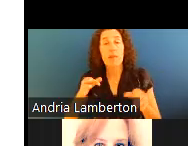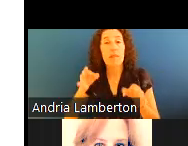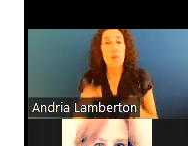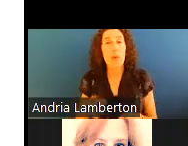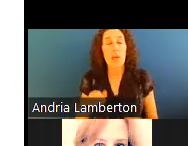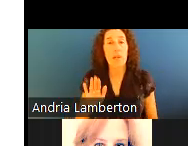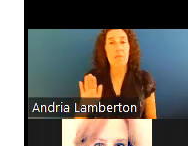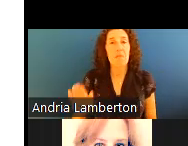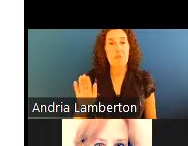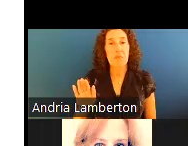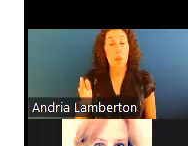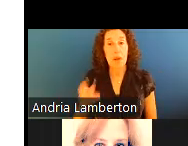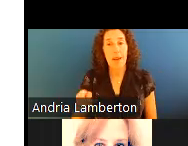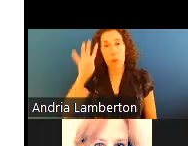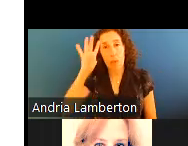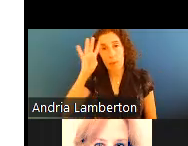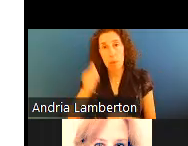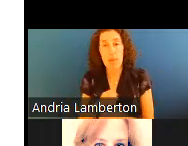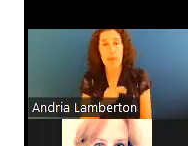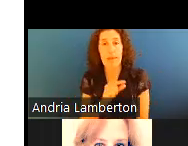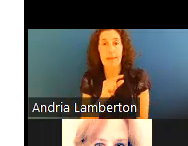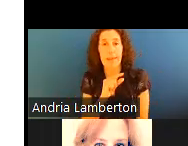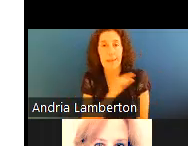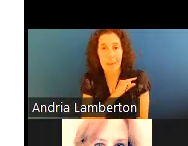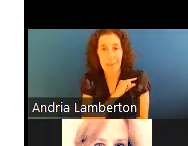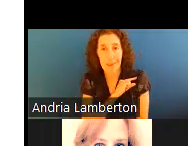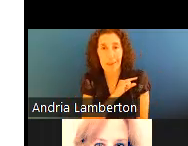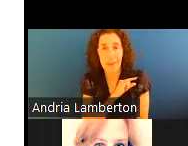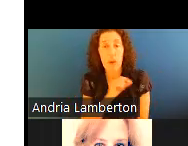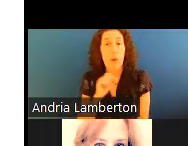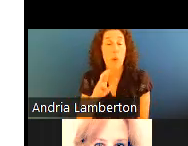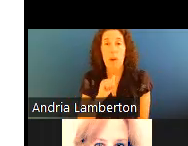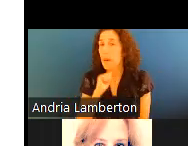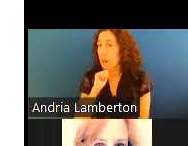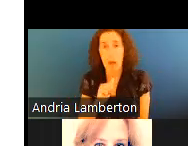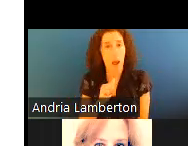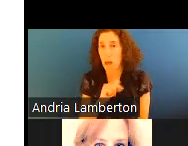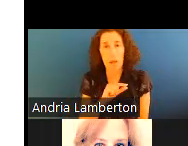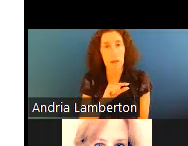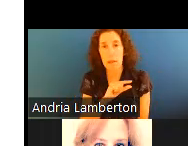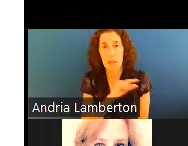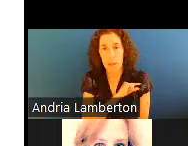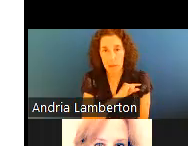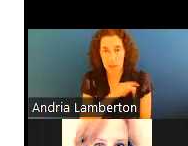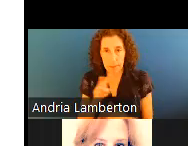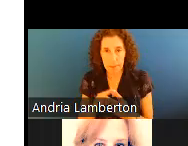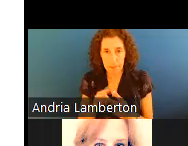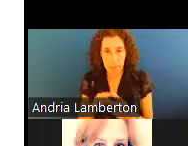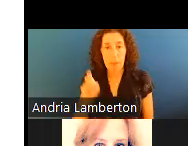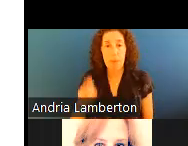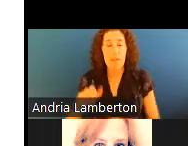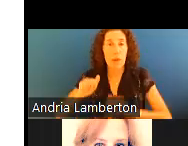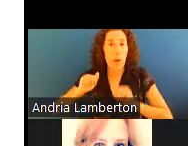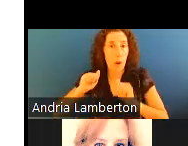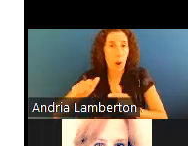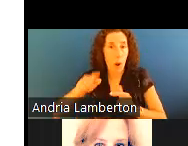is called a hung jury. There is an instruction that the judge can give them to really try to work this out and reach a resolution. But